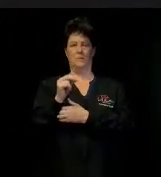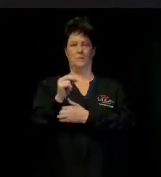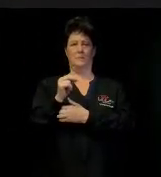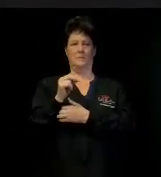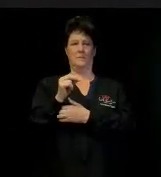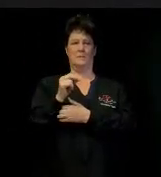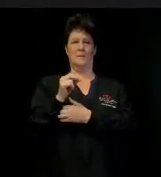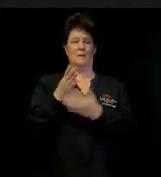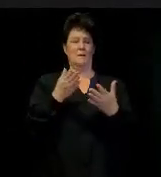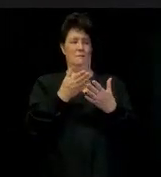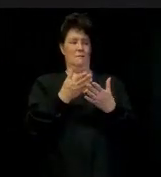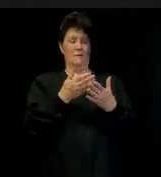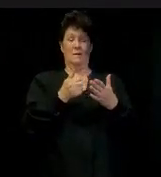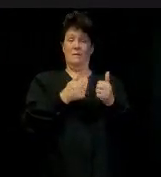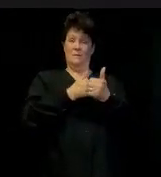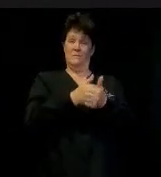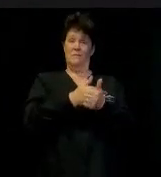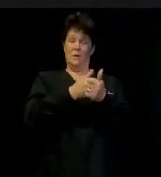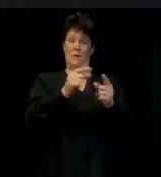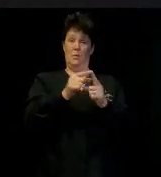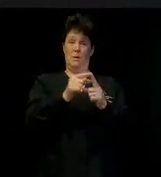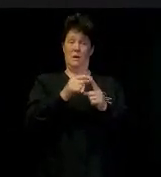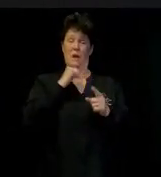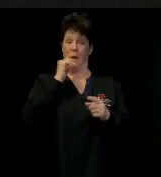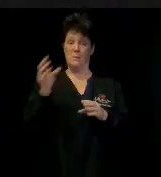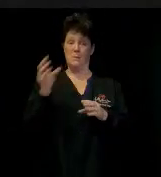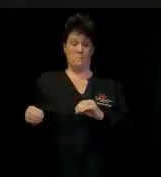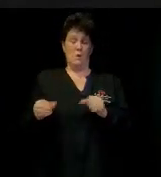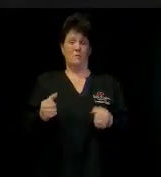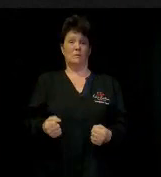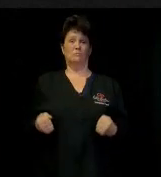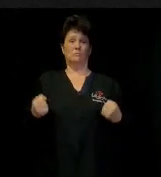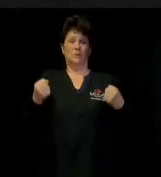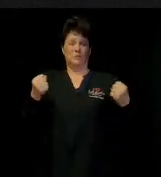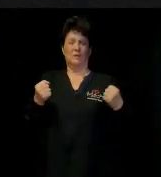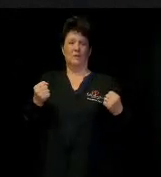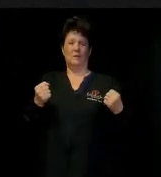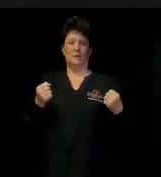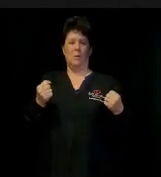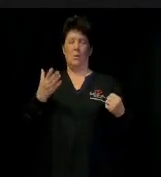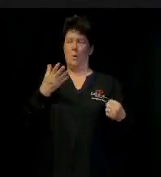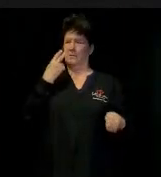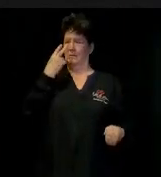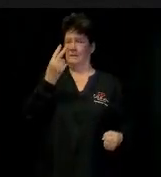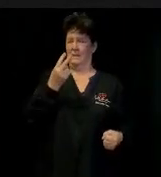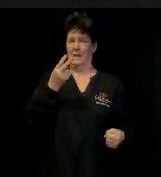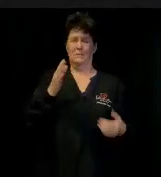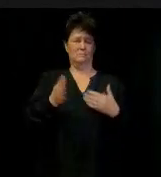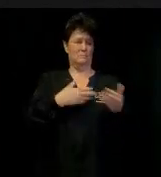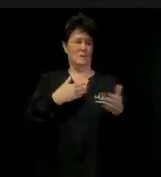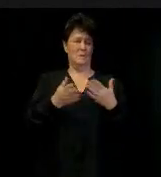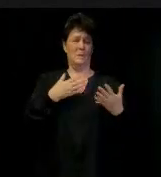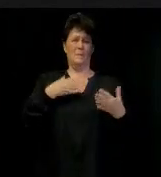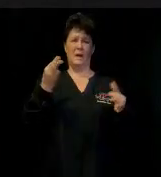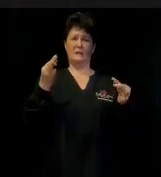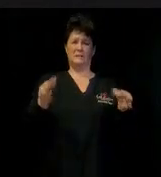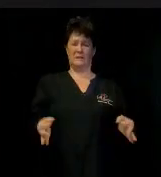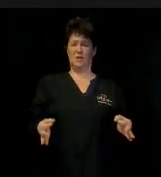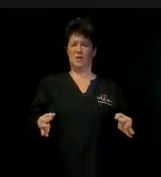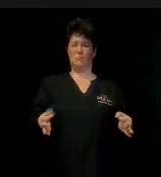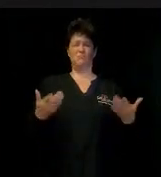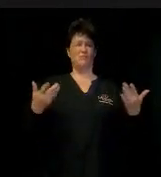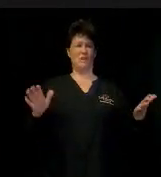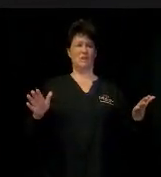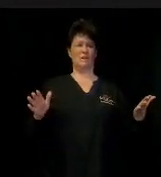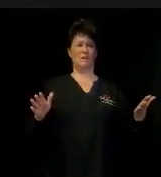doesn't return back void, this is what he said. I'm not moving. It don't matter what I feel. Don't matter what I see. This is my decision factor. And guess what? The